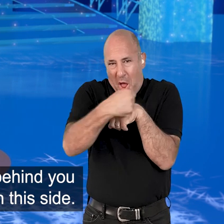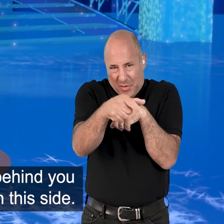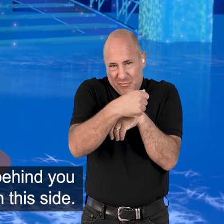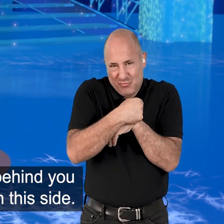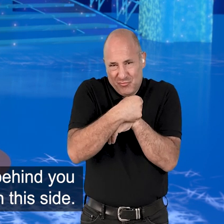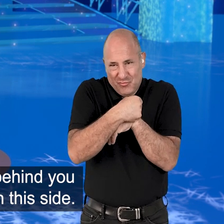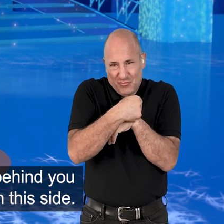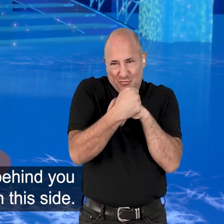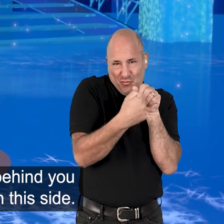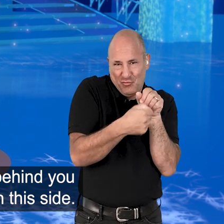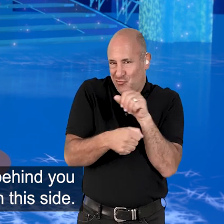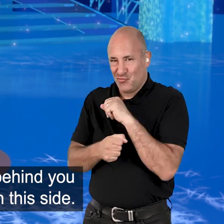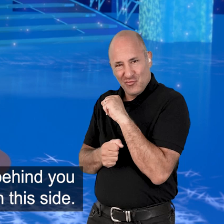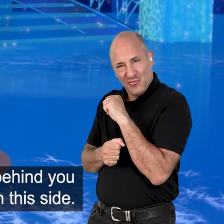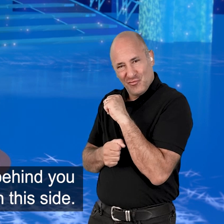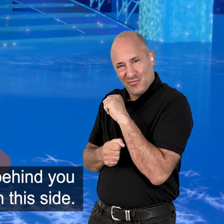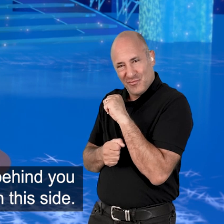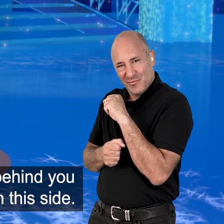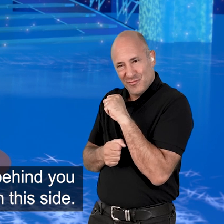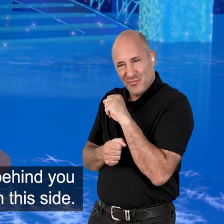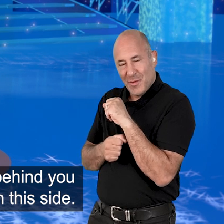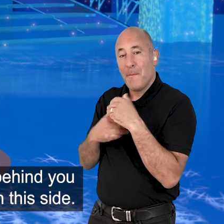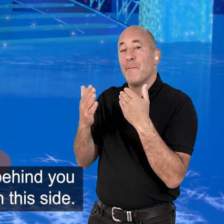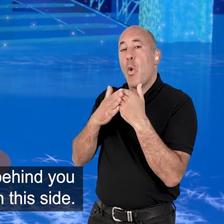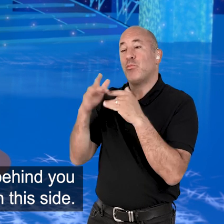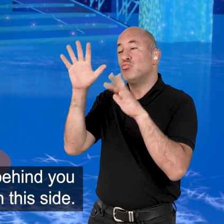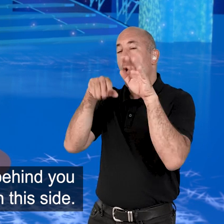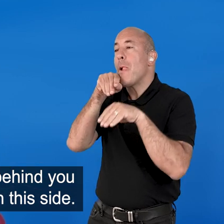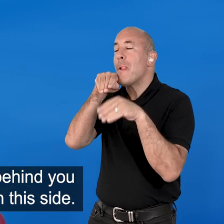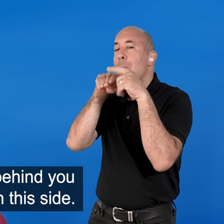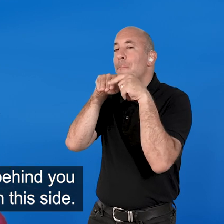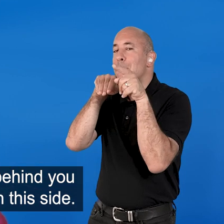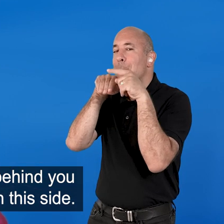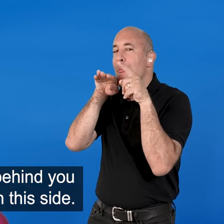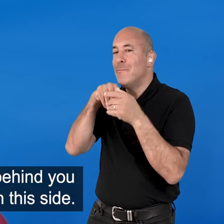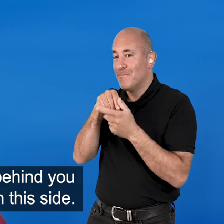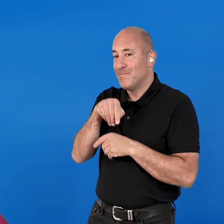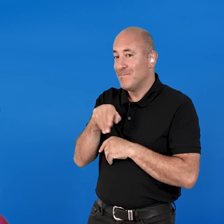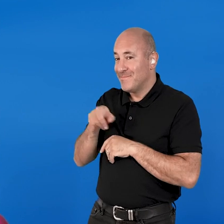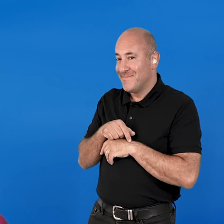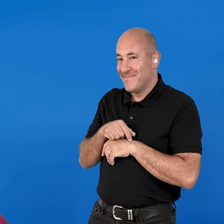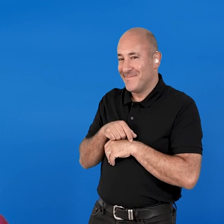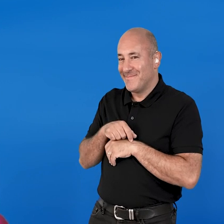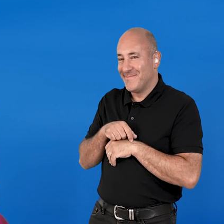that knee in and twist round behind you, catching some more snowflakes on this side.